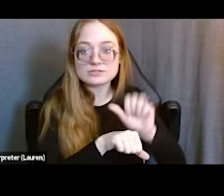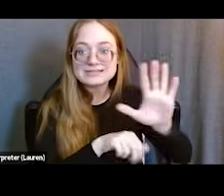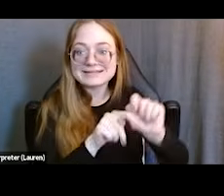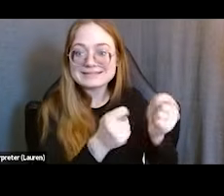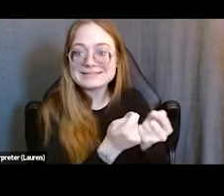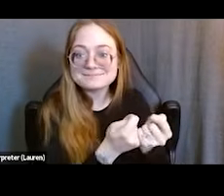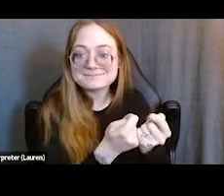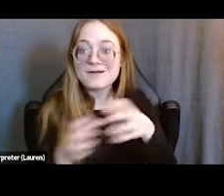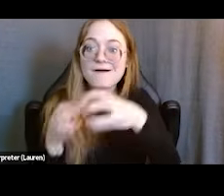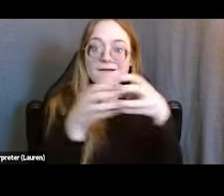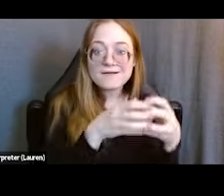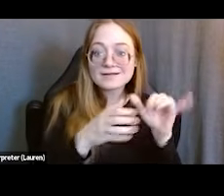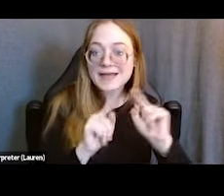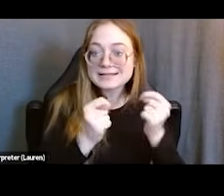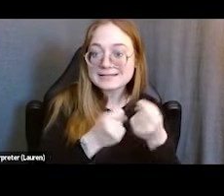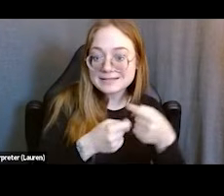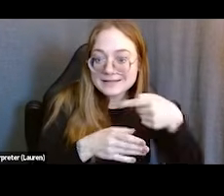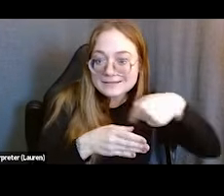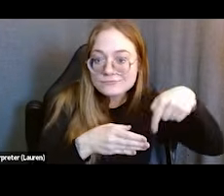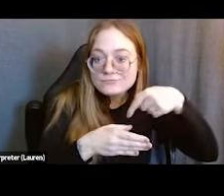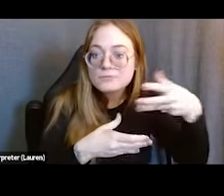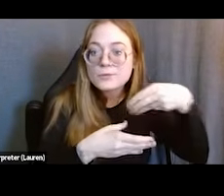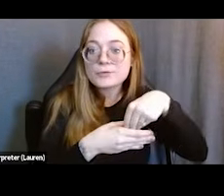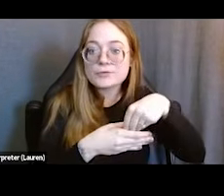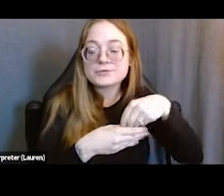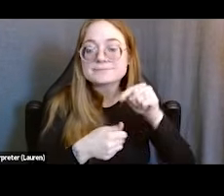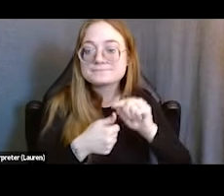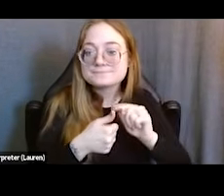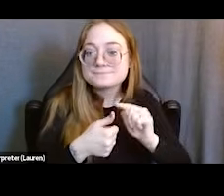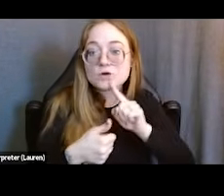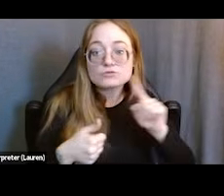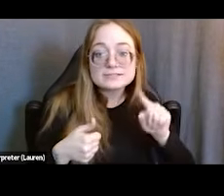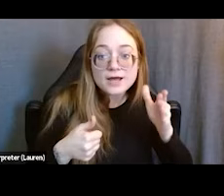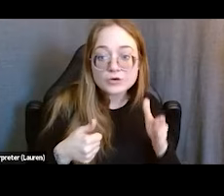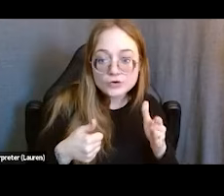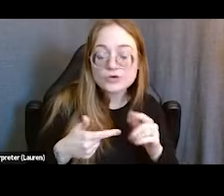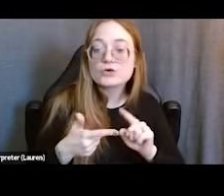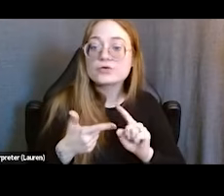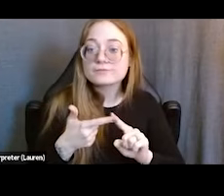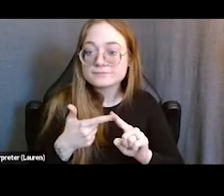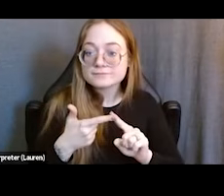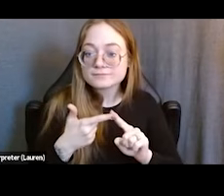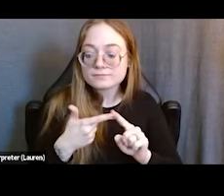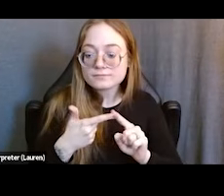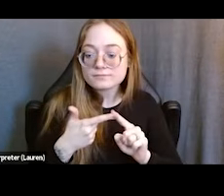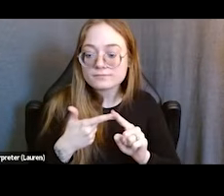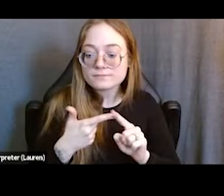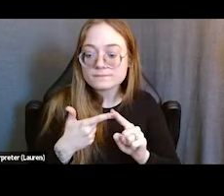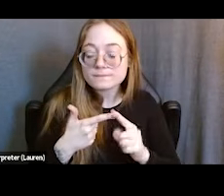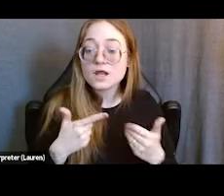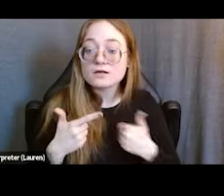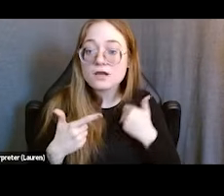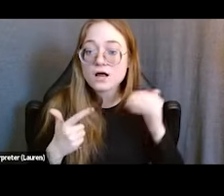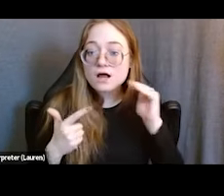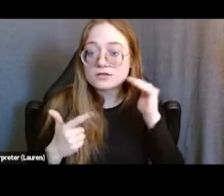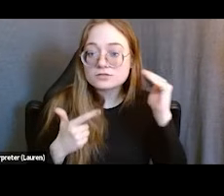team, like I said, includes a responder, but it also includes youth, young adults,